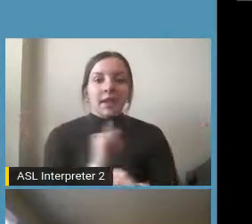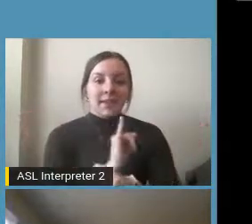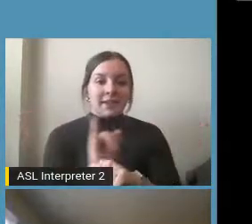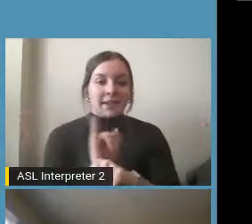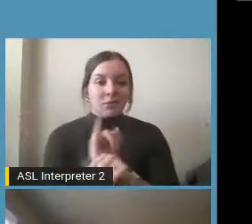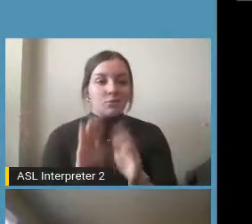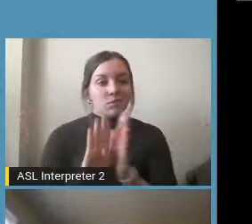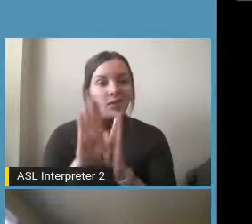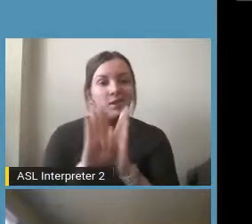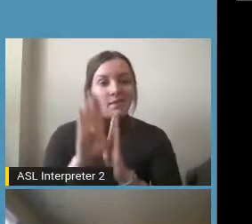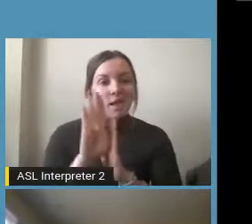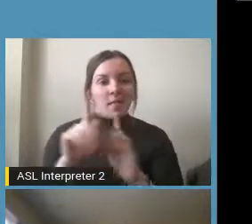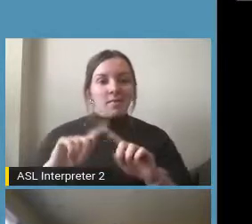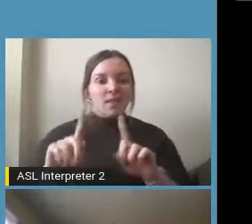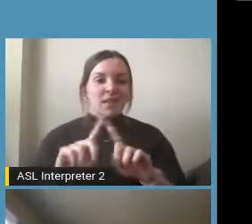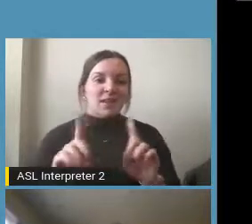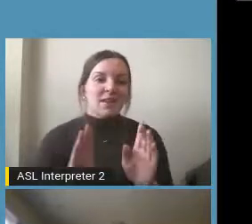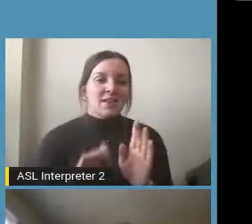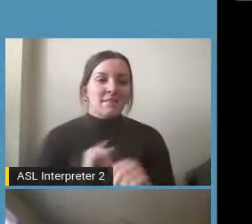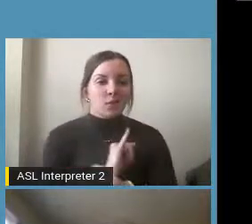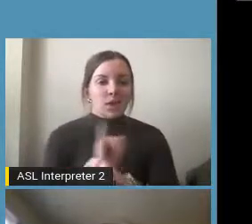develops and then different industries adopt it.